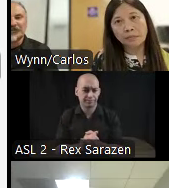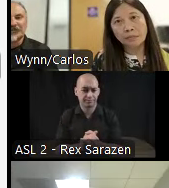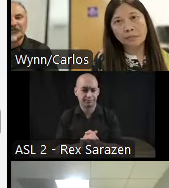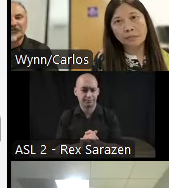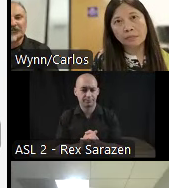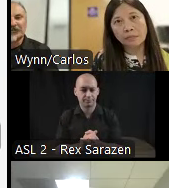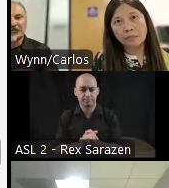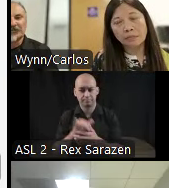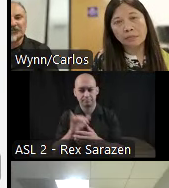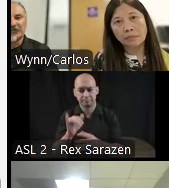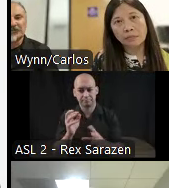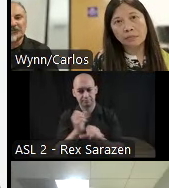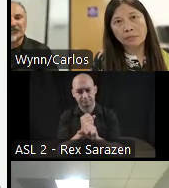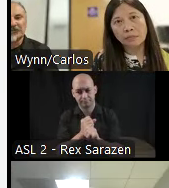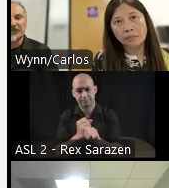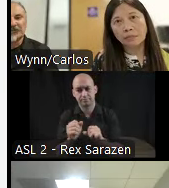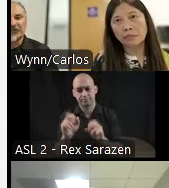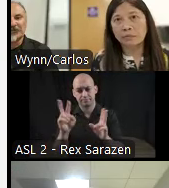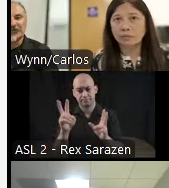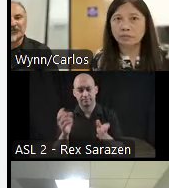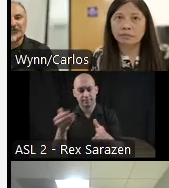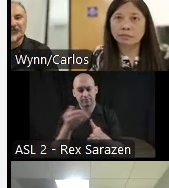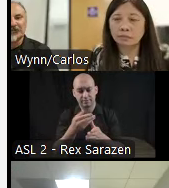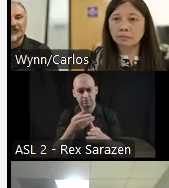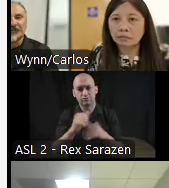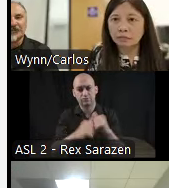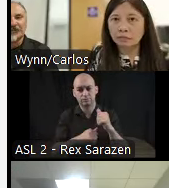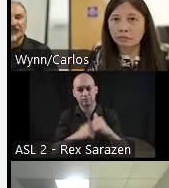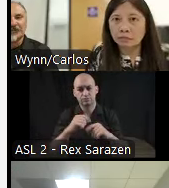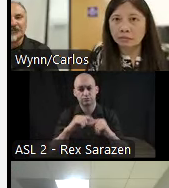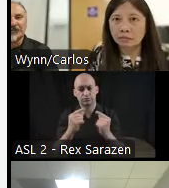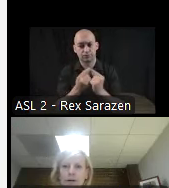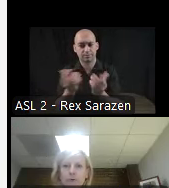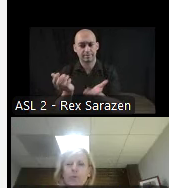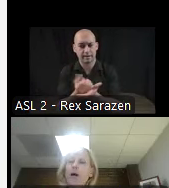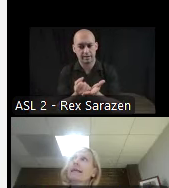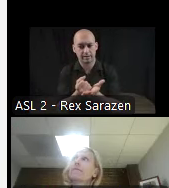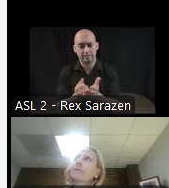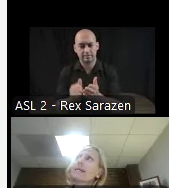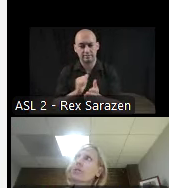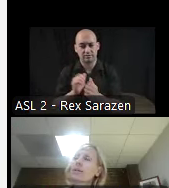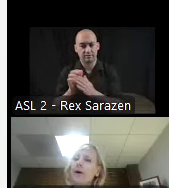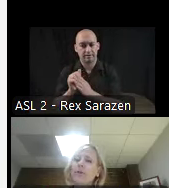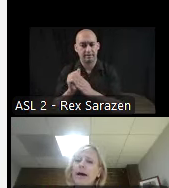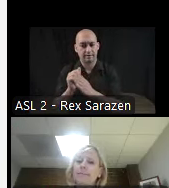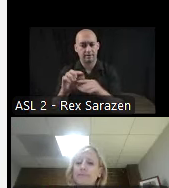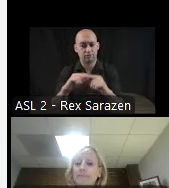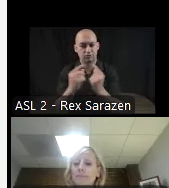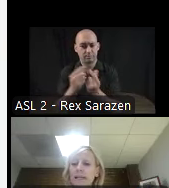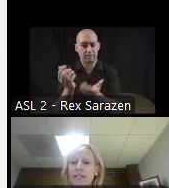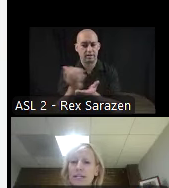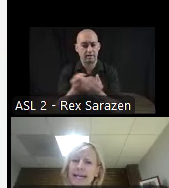a nutshell the intervention that the structured group got. And like I said, the self-guided group got information about